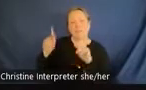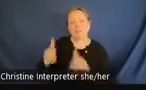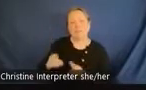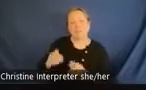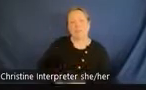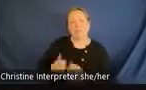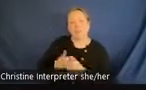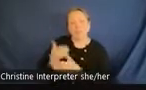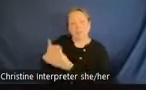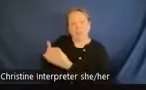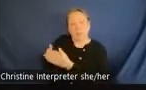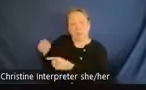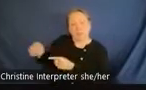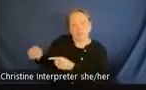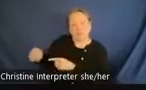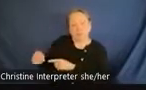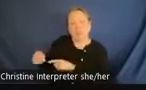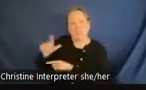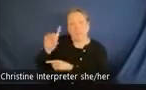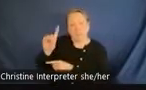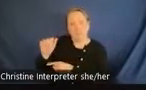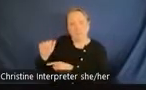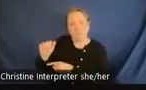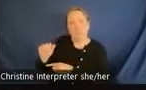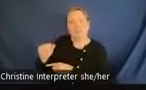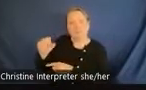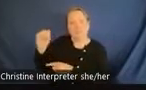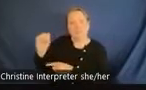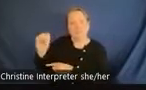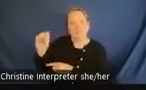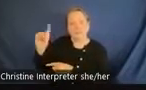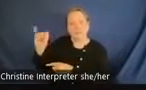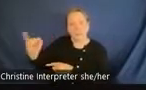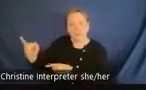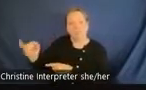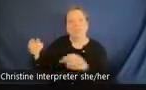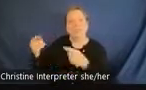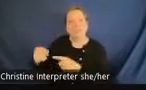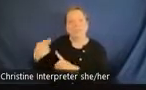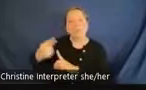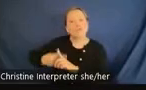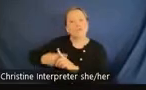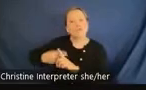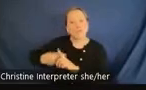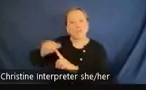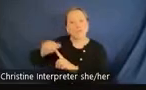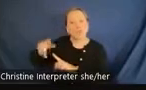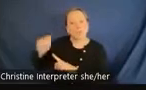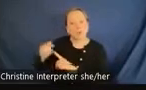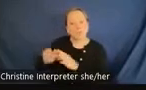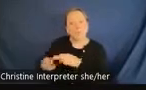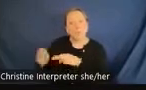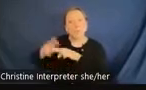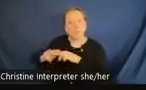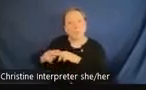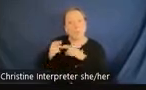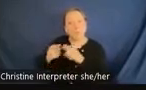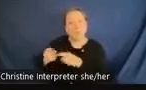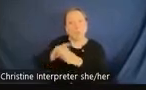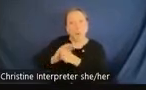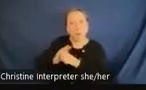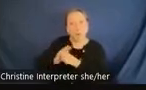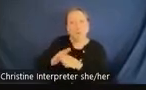on SSDI. His rent went up during COVID and his rent is now more than his